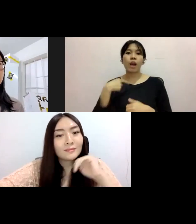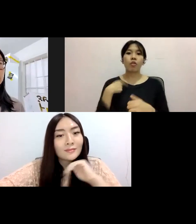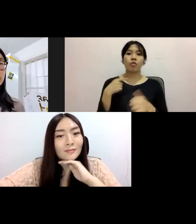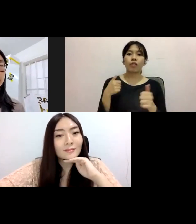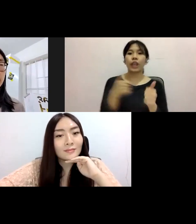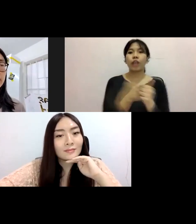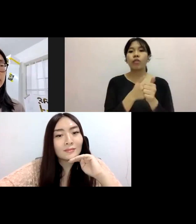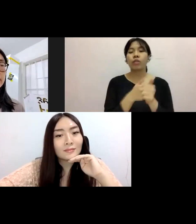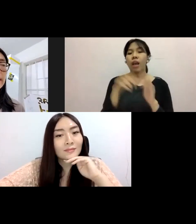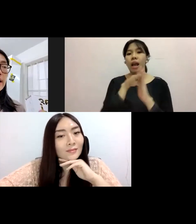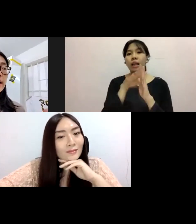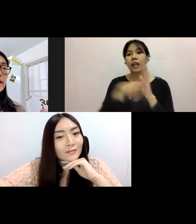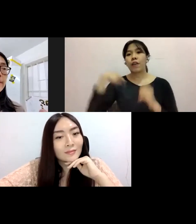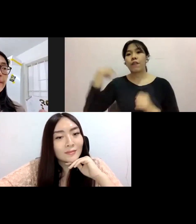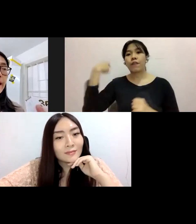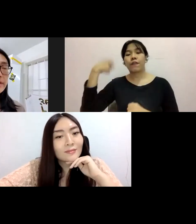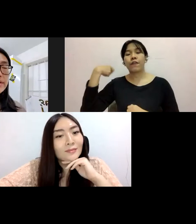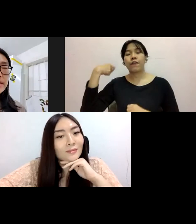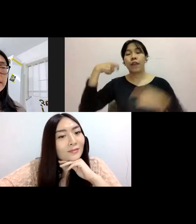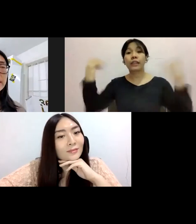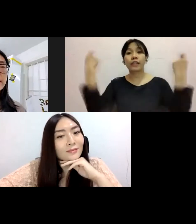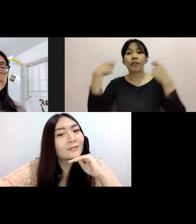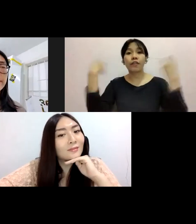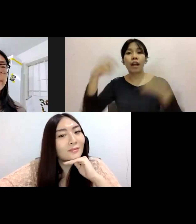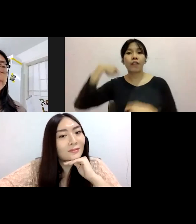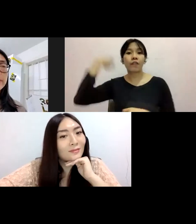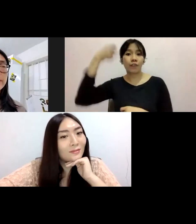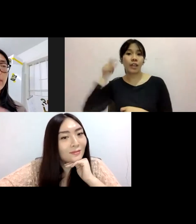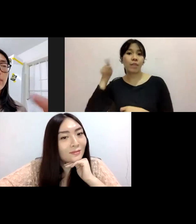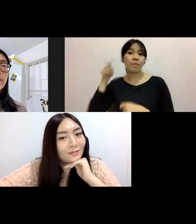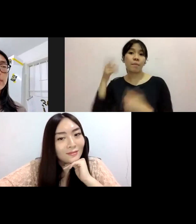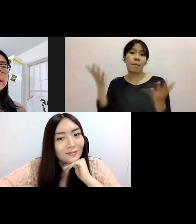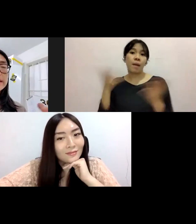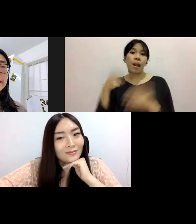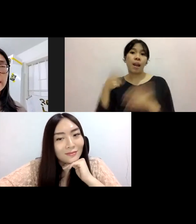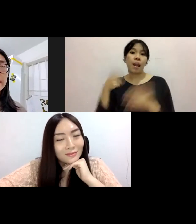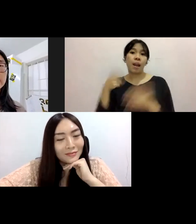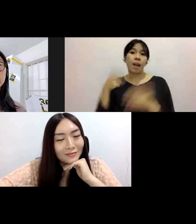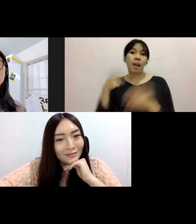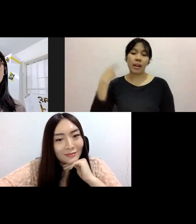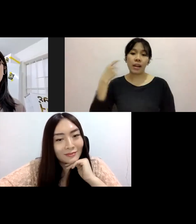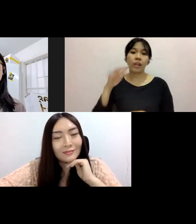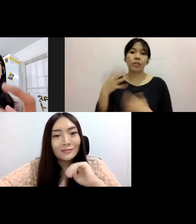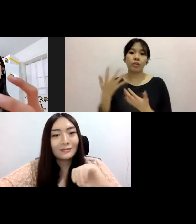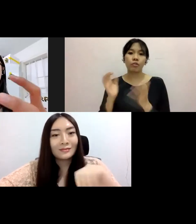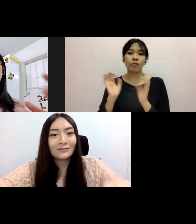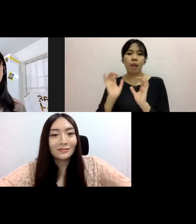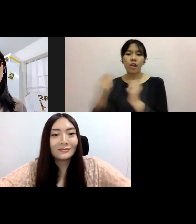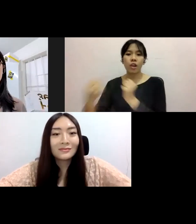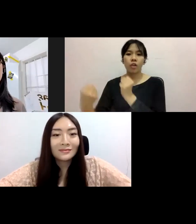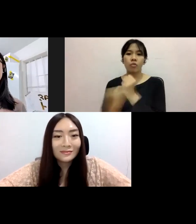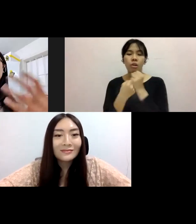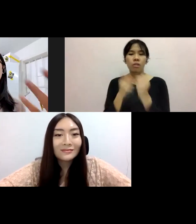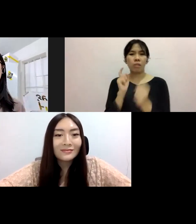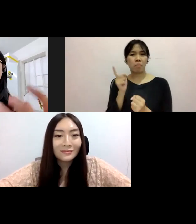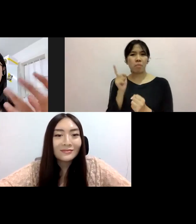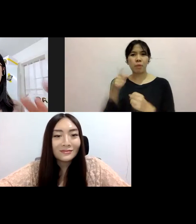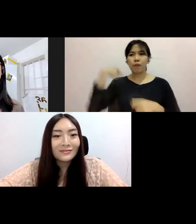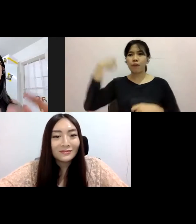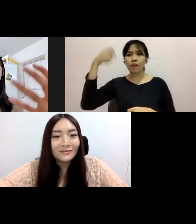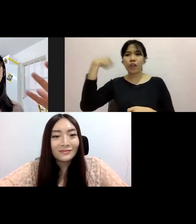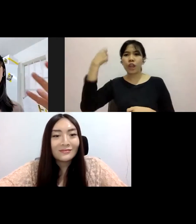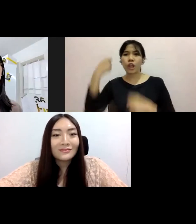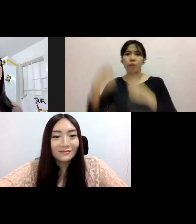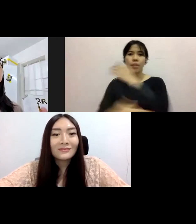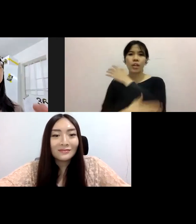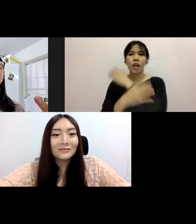London, apparently. And the support and select so many different kinds of films, especially the